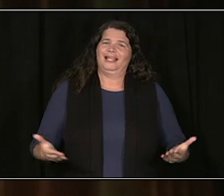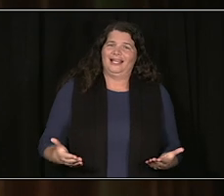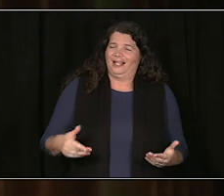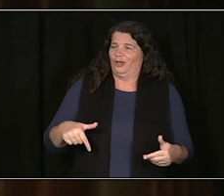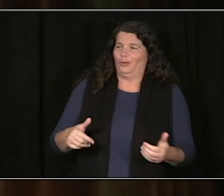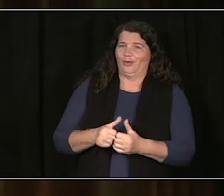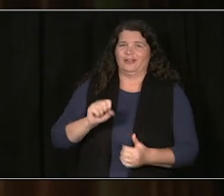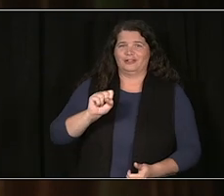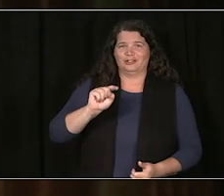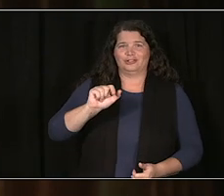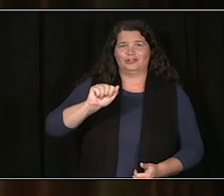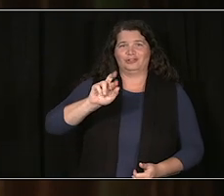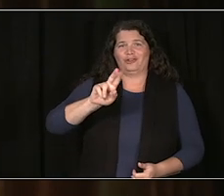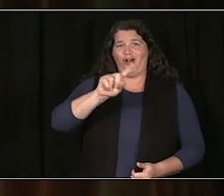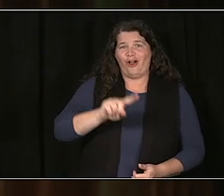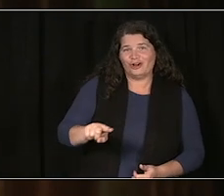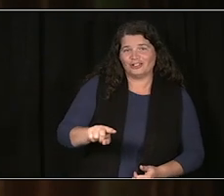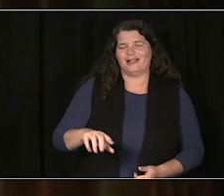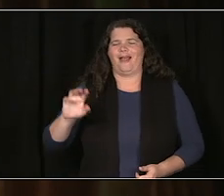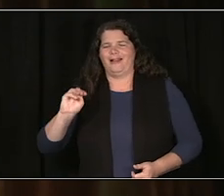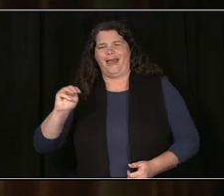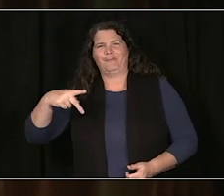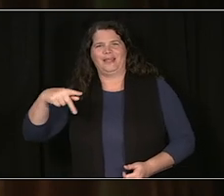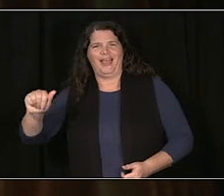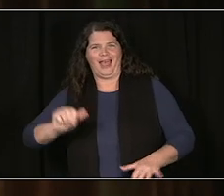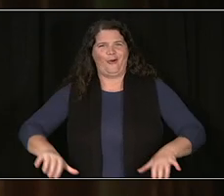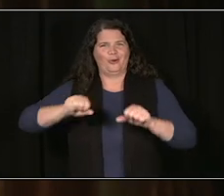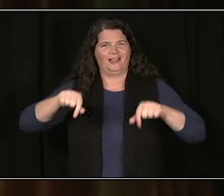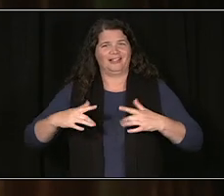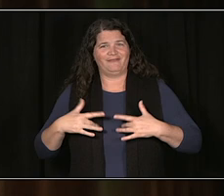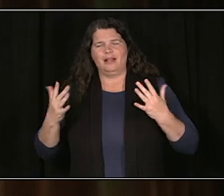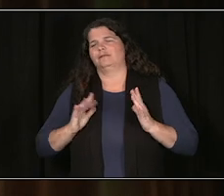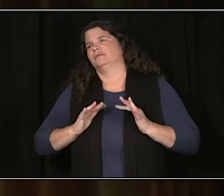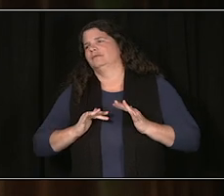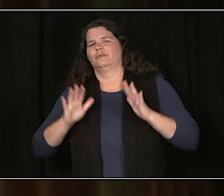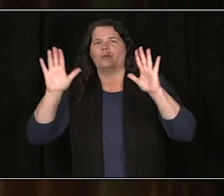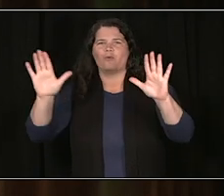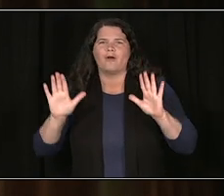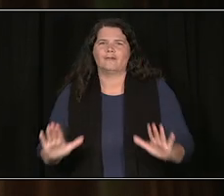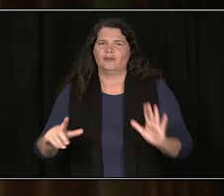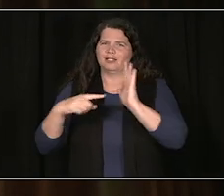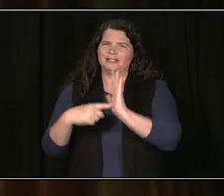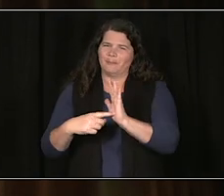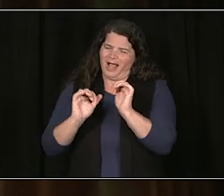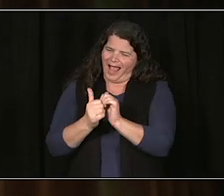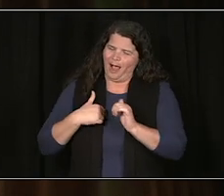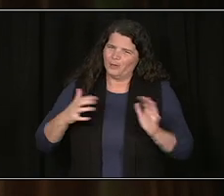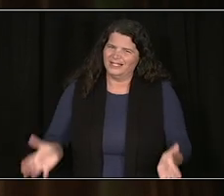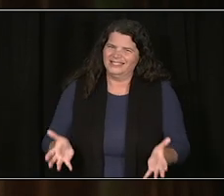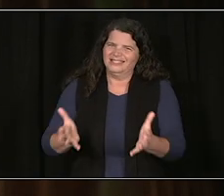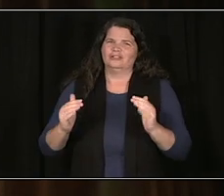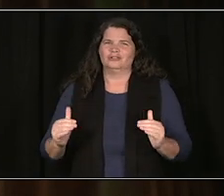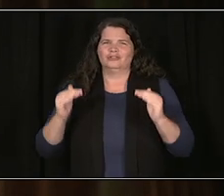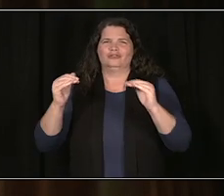here because they are leading by example, by having an event like this, working to advance strong